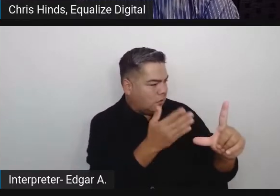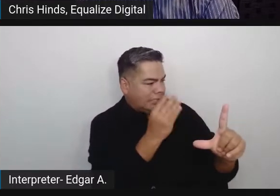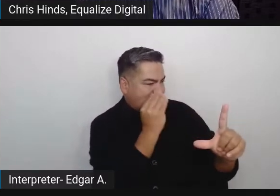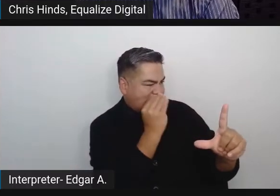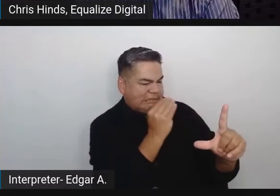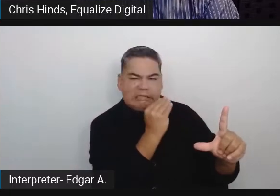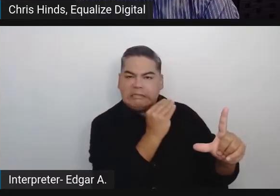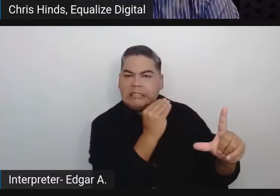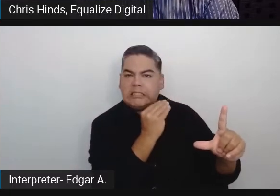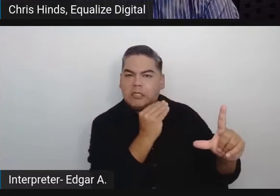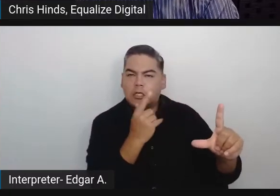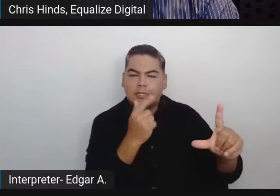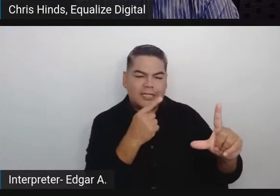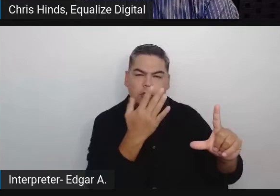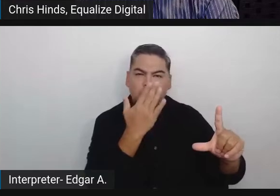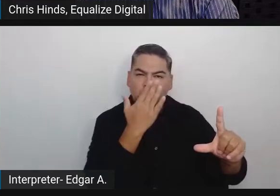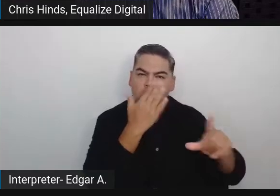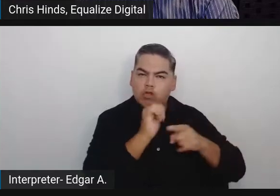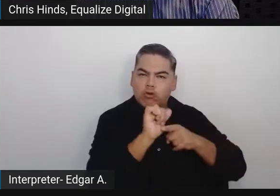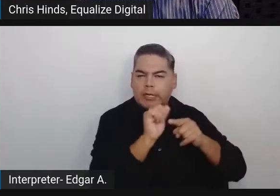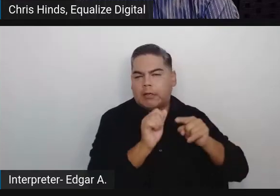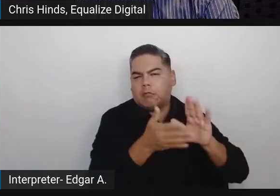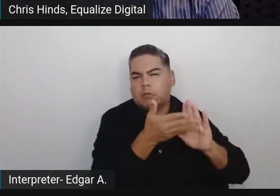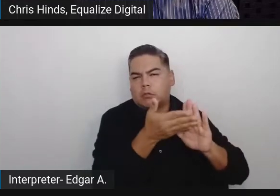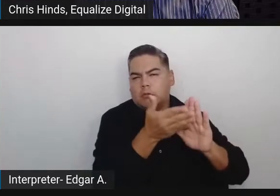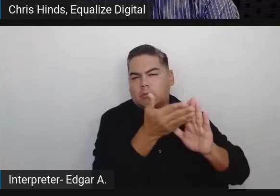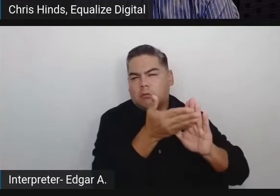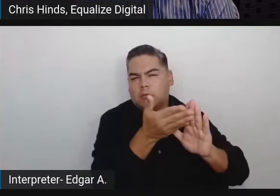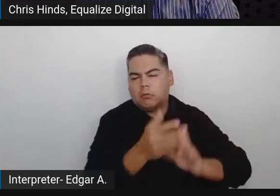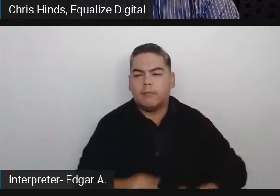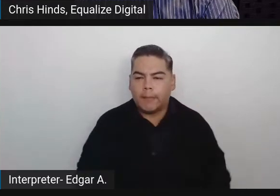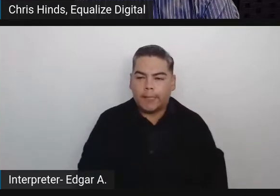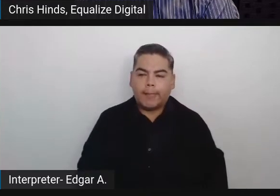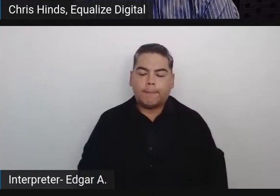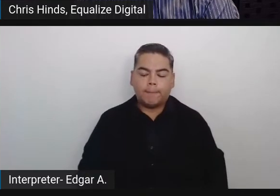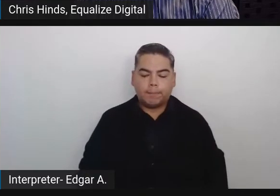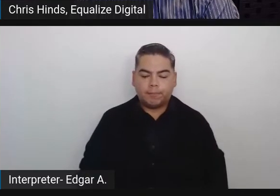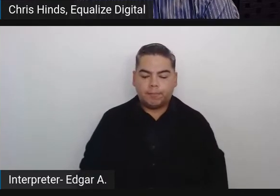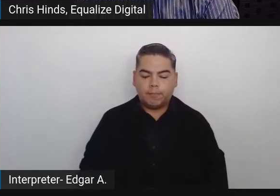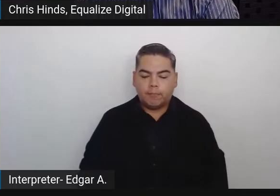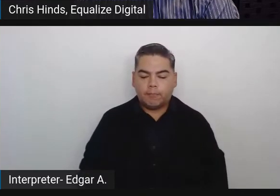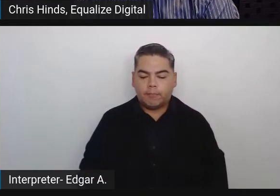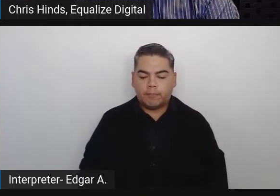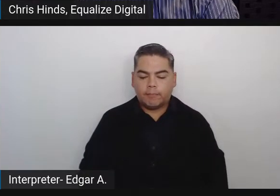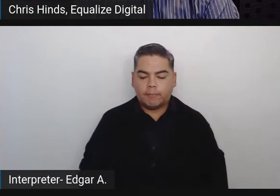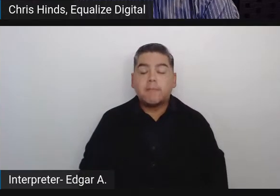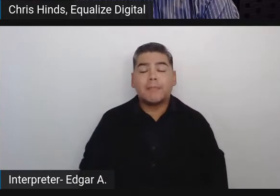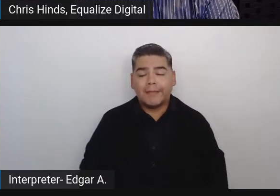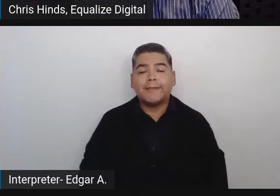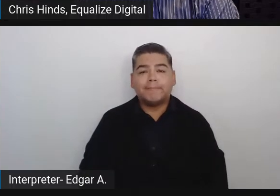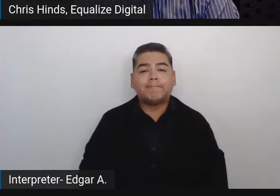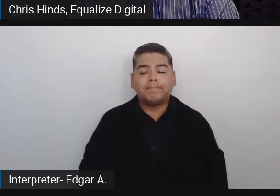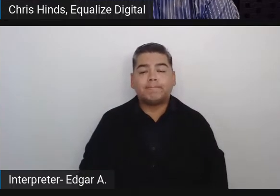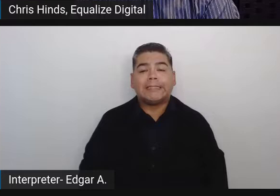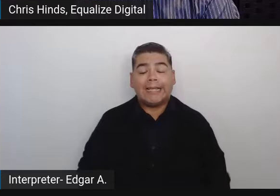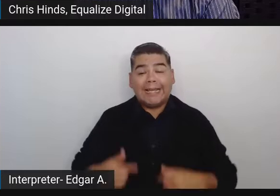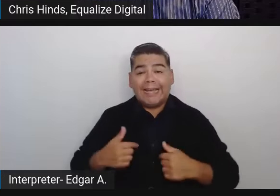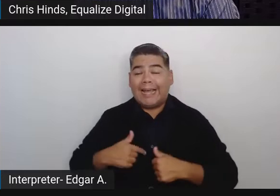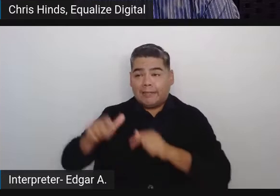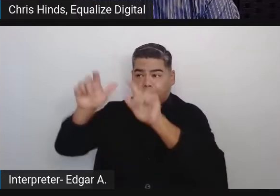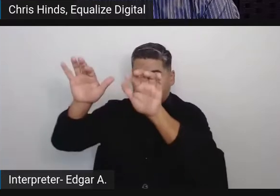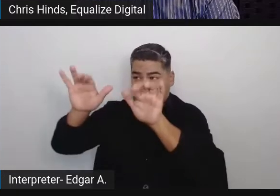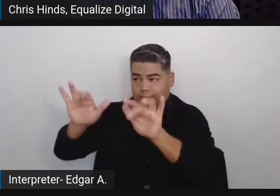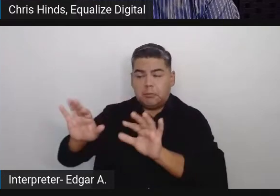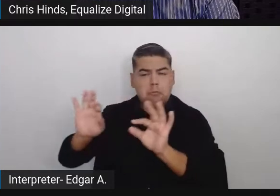actually sustained and useful and applied? So what I do is I'll create a guide that has to do with how to update their